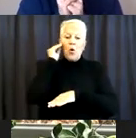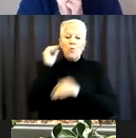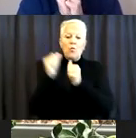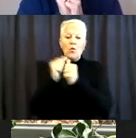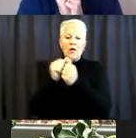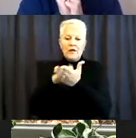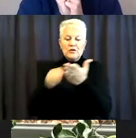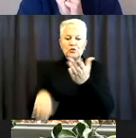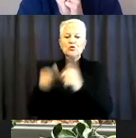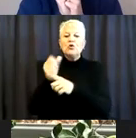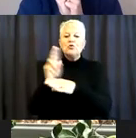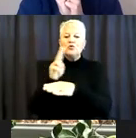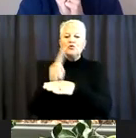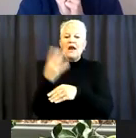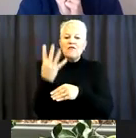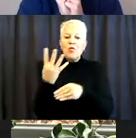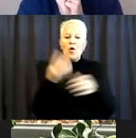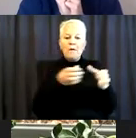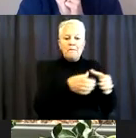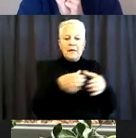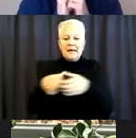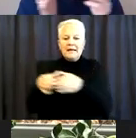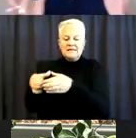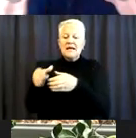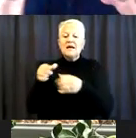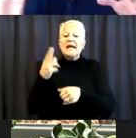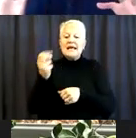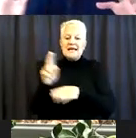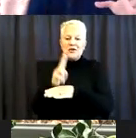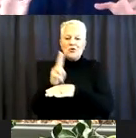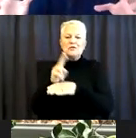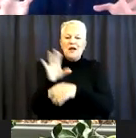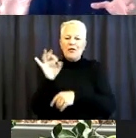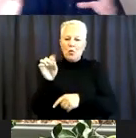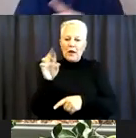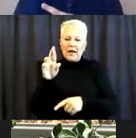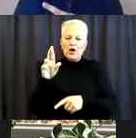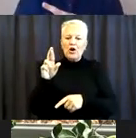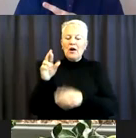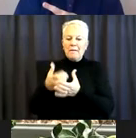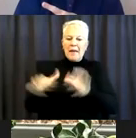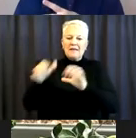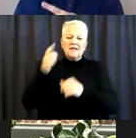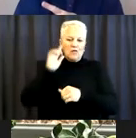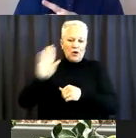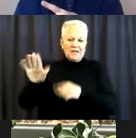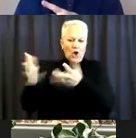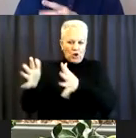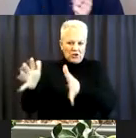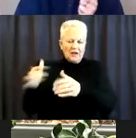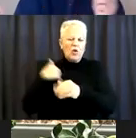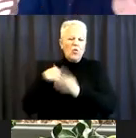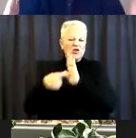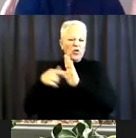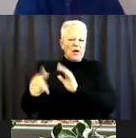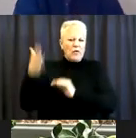was using 4 bins. He actually used that wicker basket as his all done that was shown in a previous